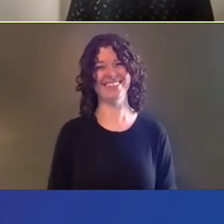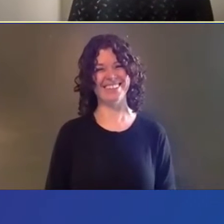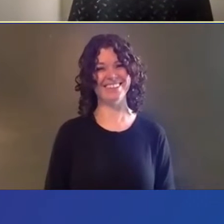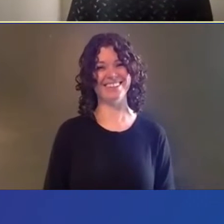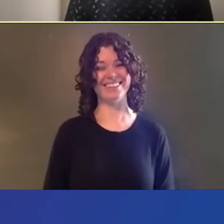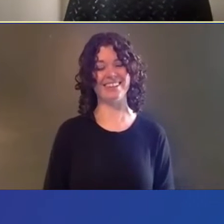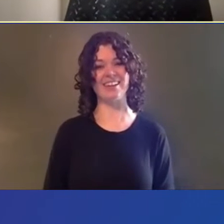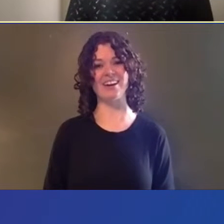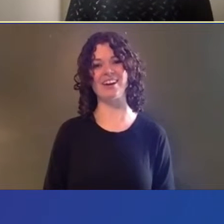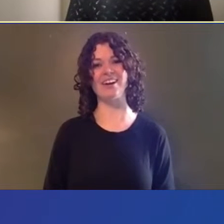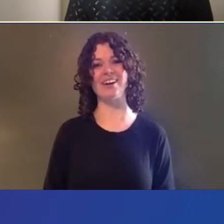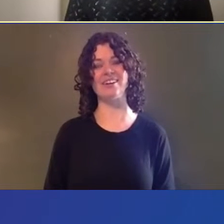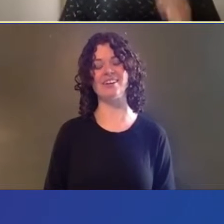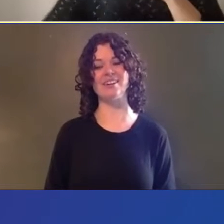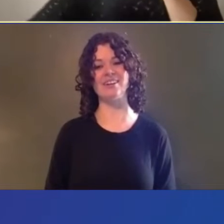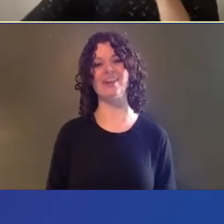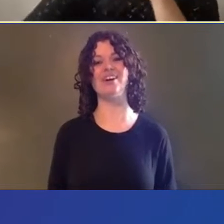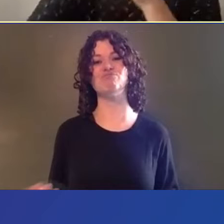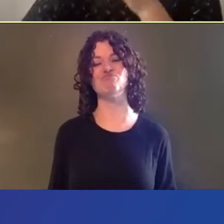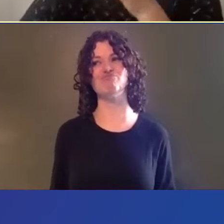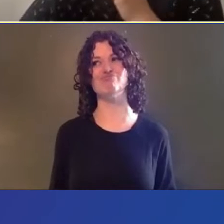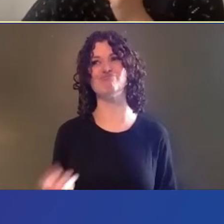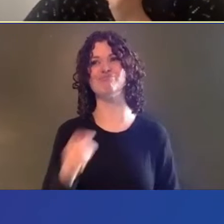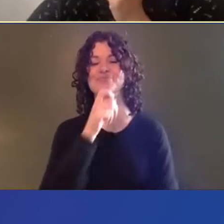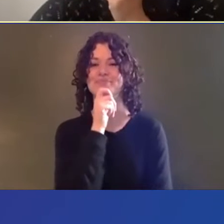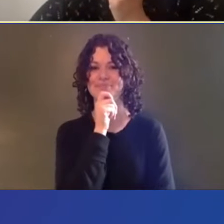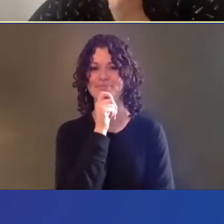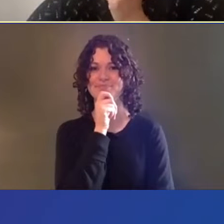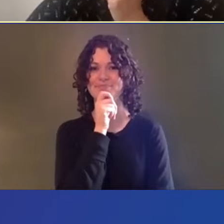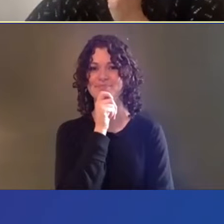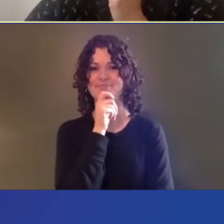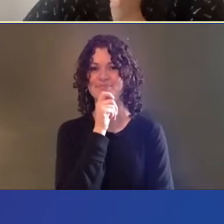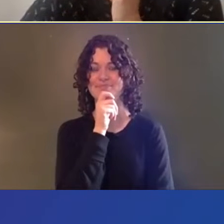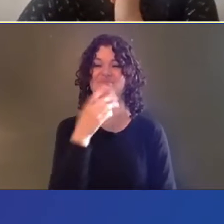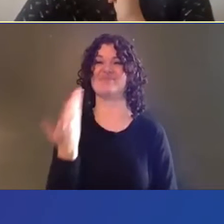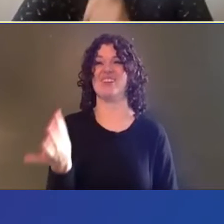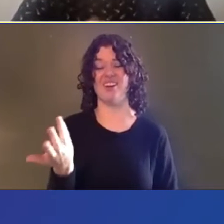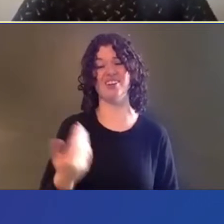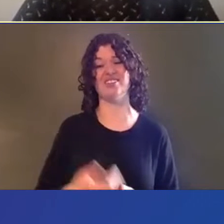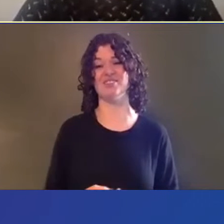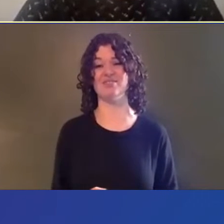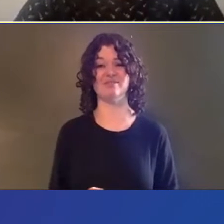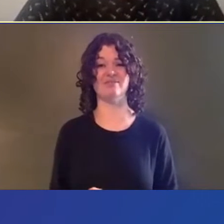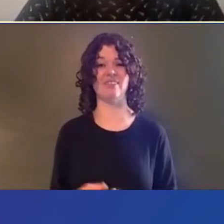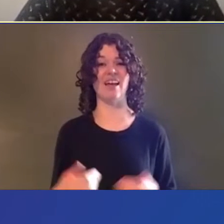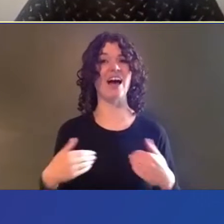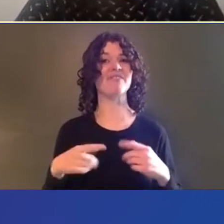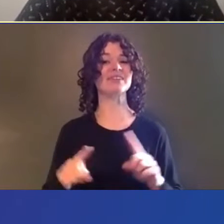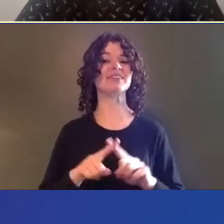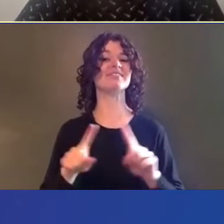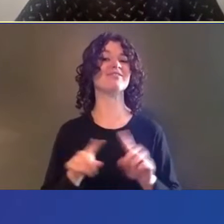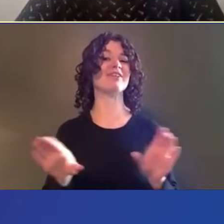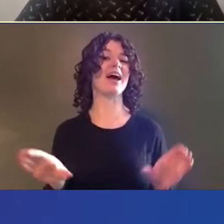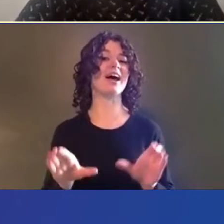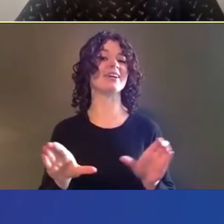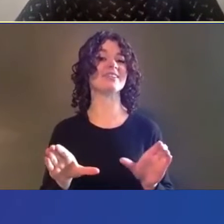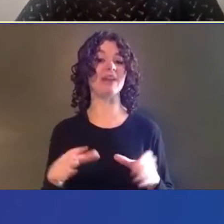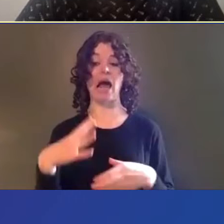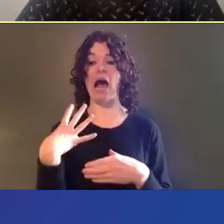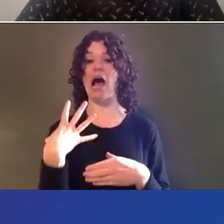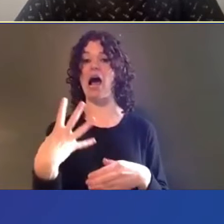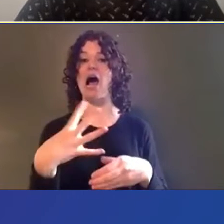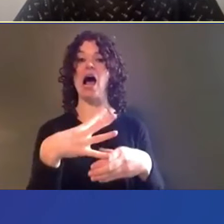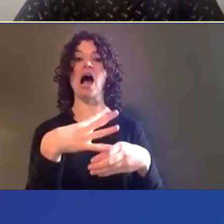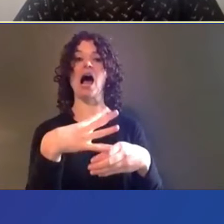I guess just like, yeah, doing things outside of dance and trying to, find the way through. And I just wanted to